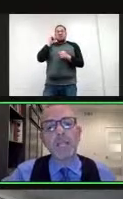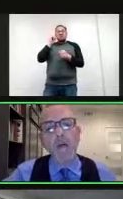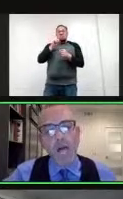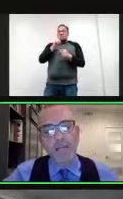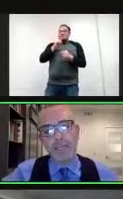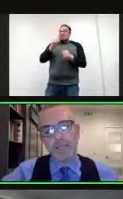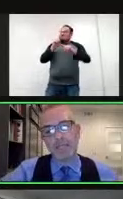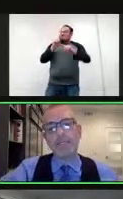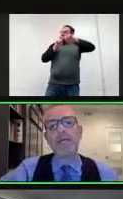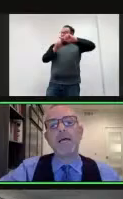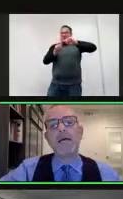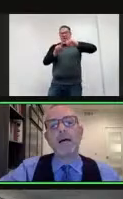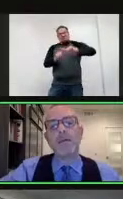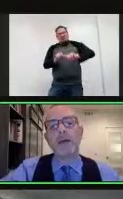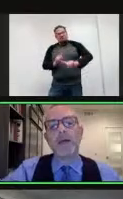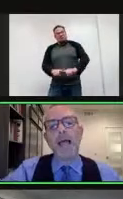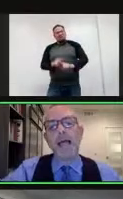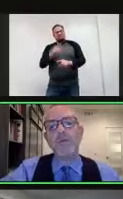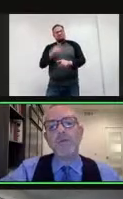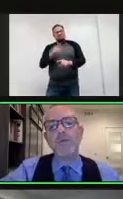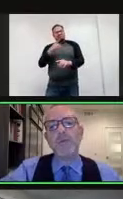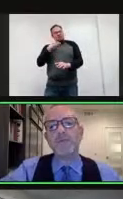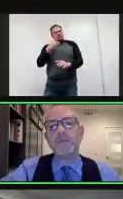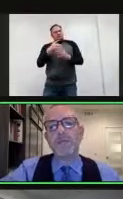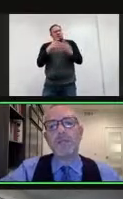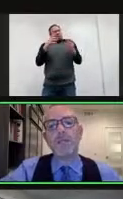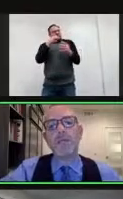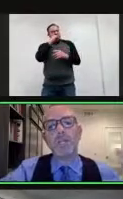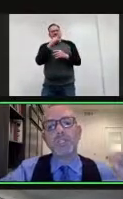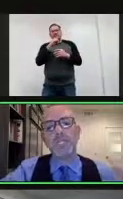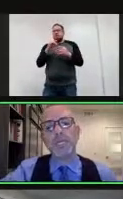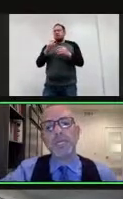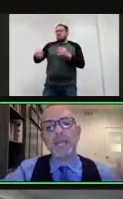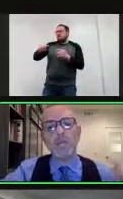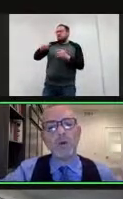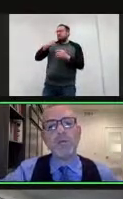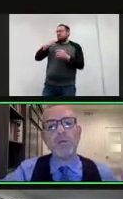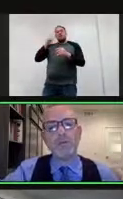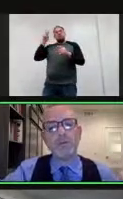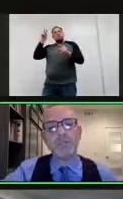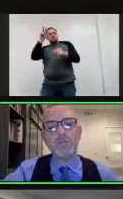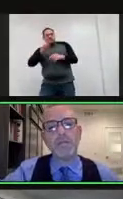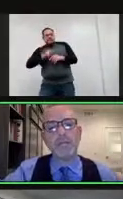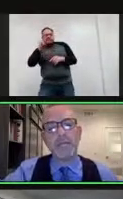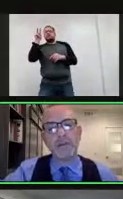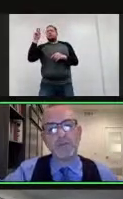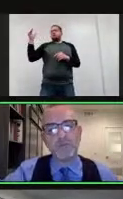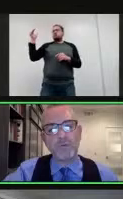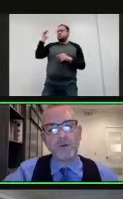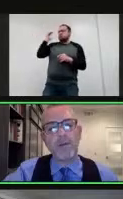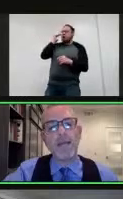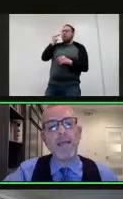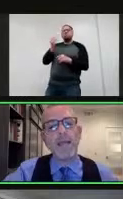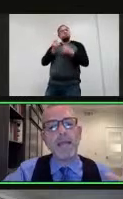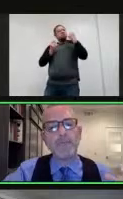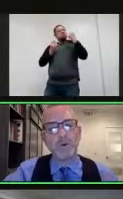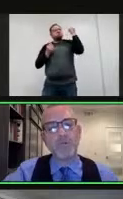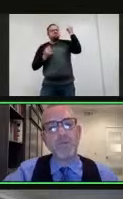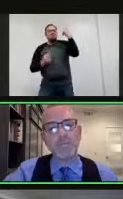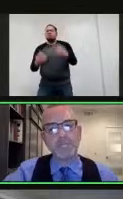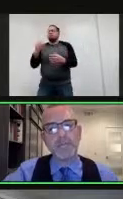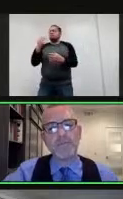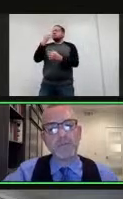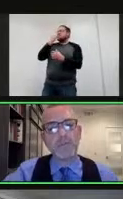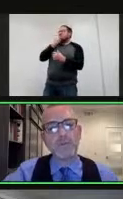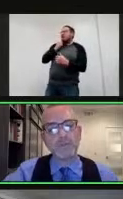by a lot of kids about how they feel seen and known and understood and cared for and